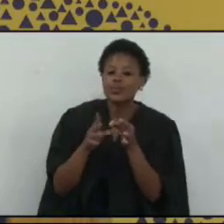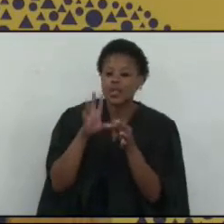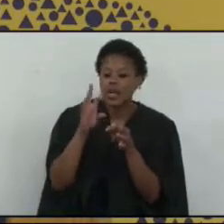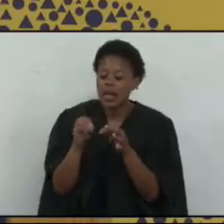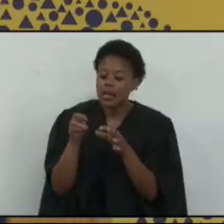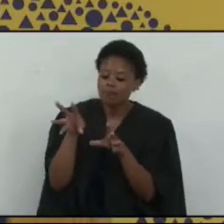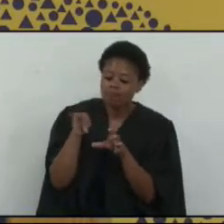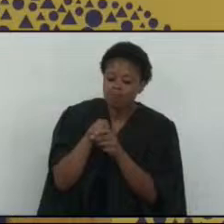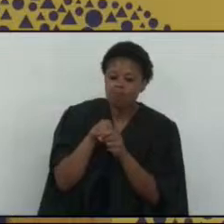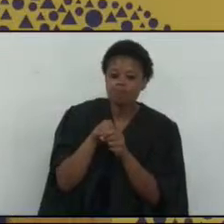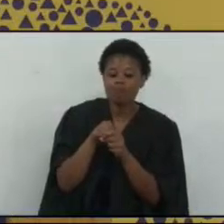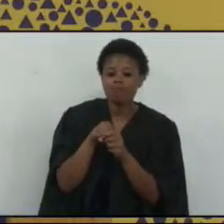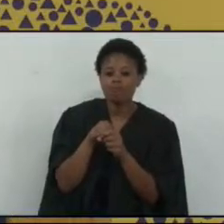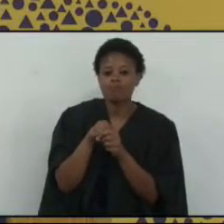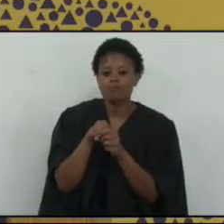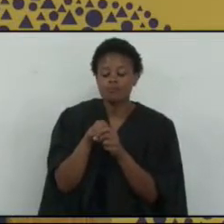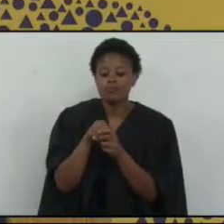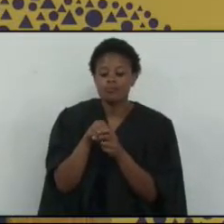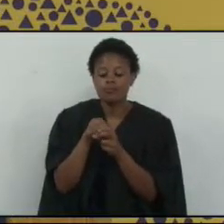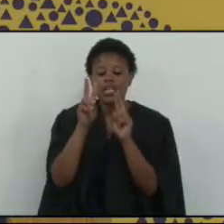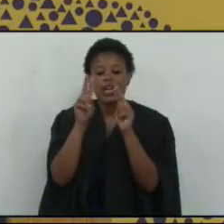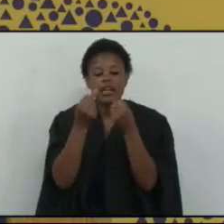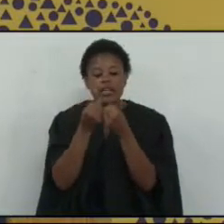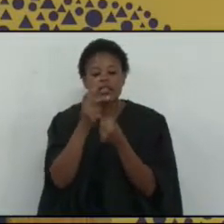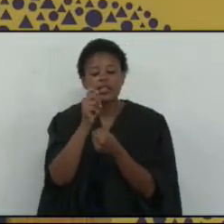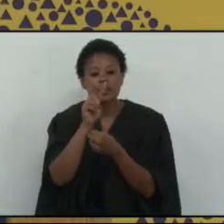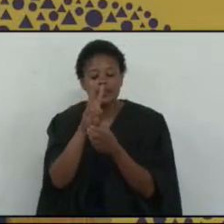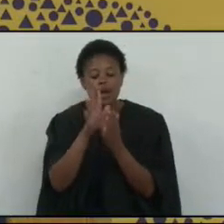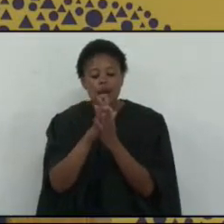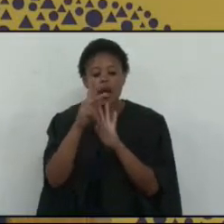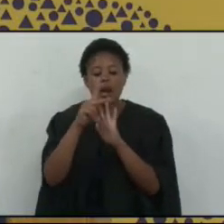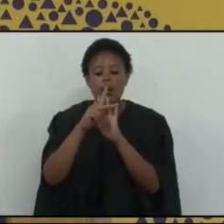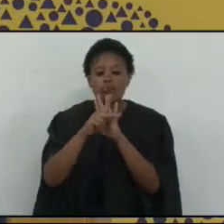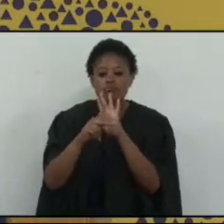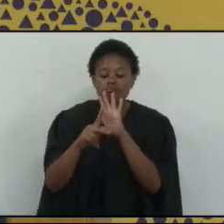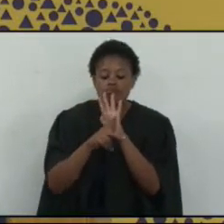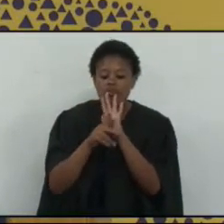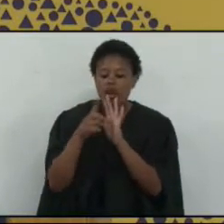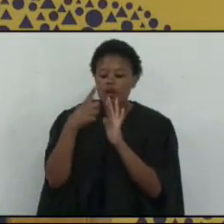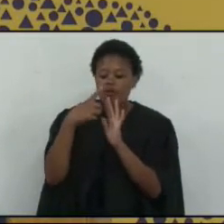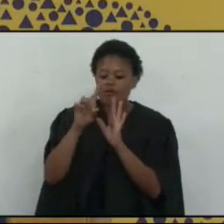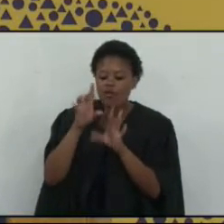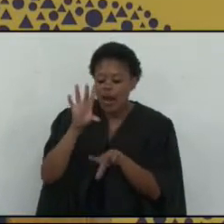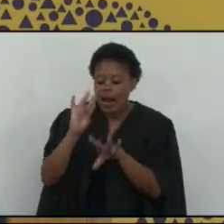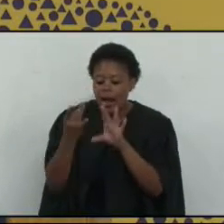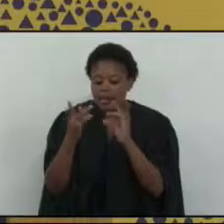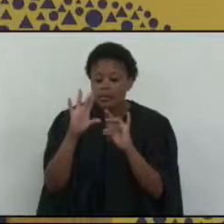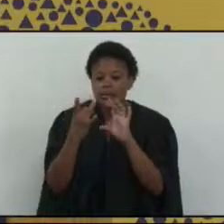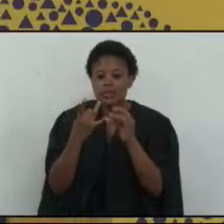featured on national television and radio programs, providing analysis on news